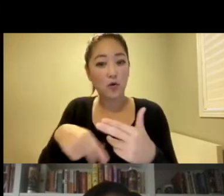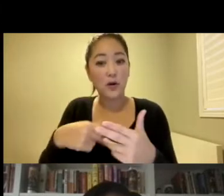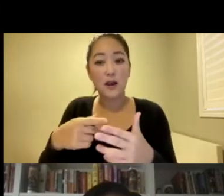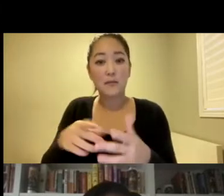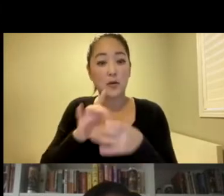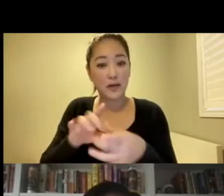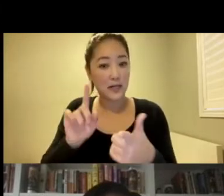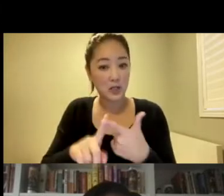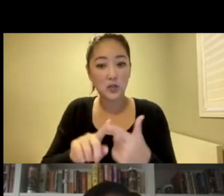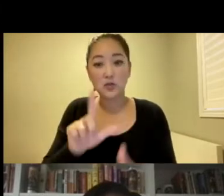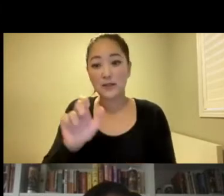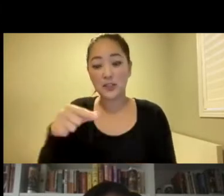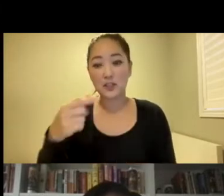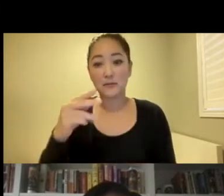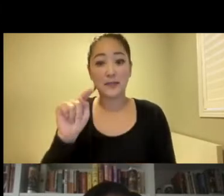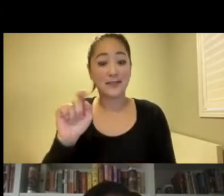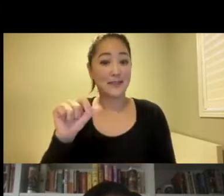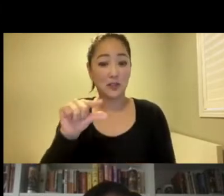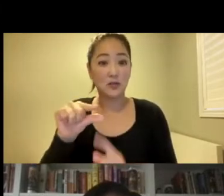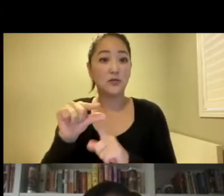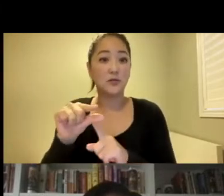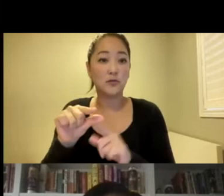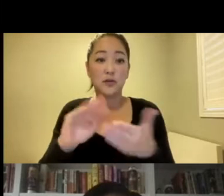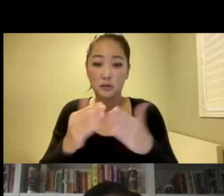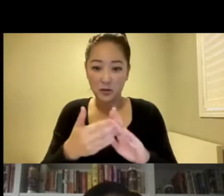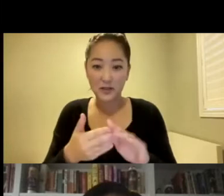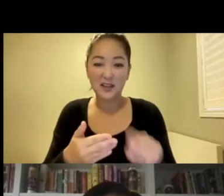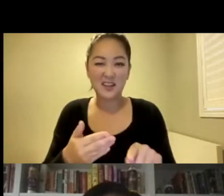concepts to children is a mission of mine.